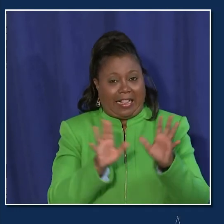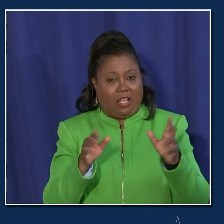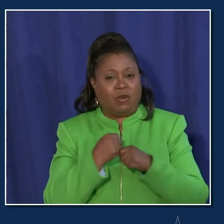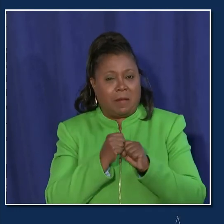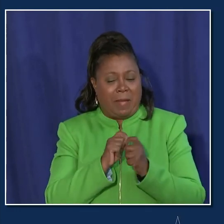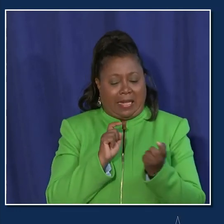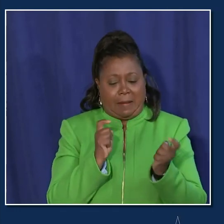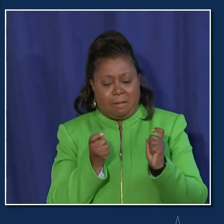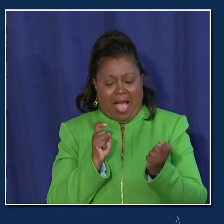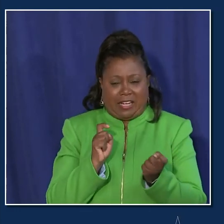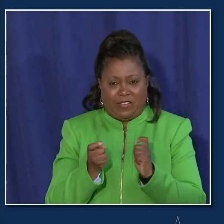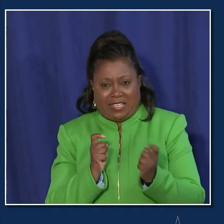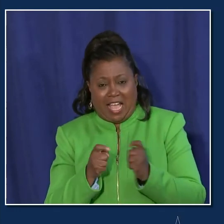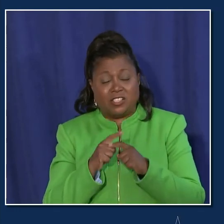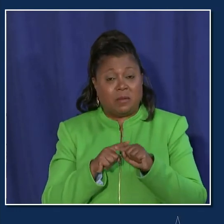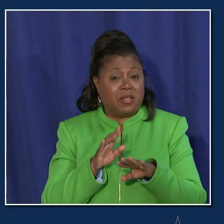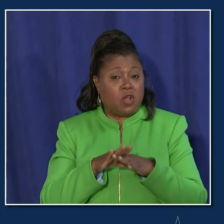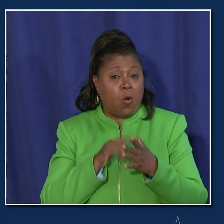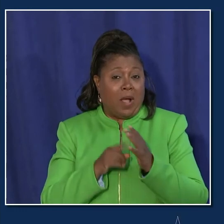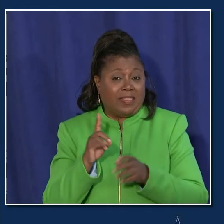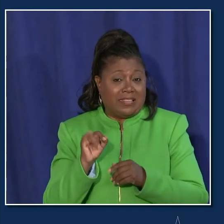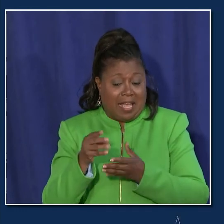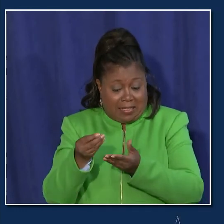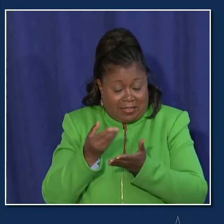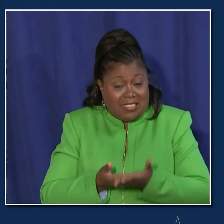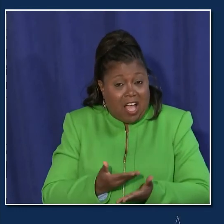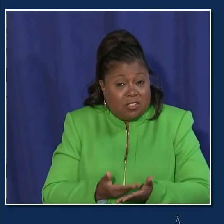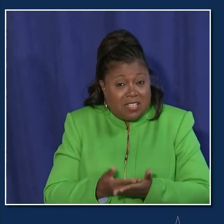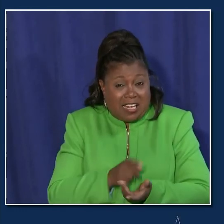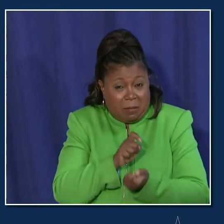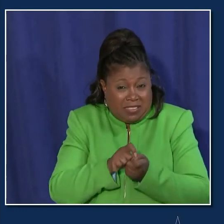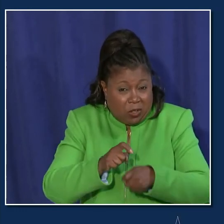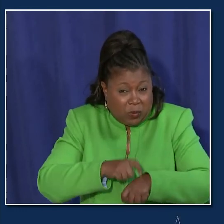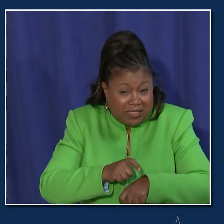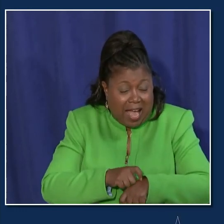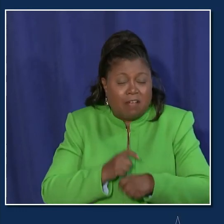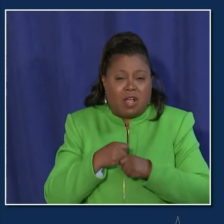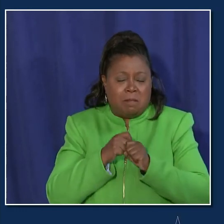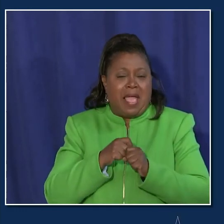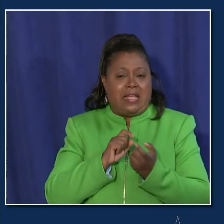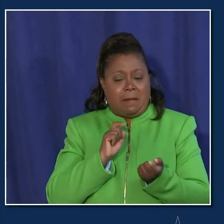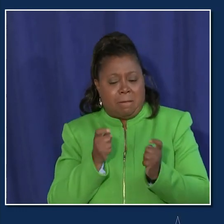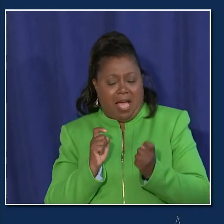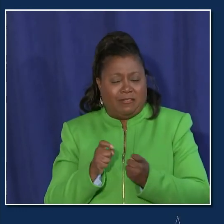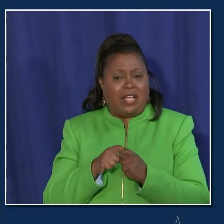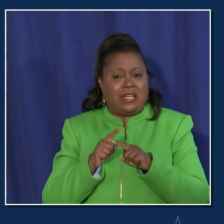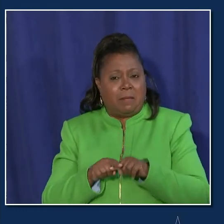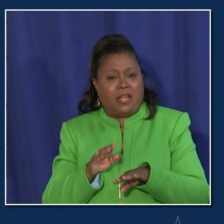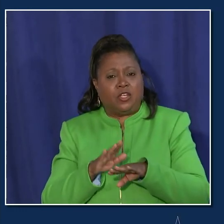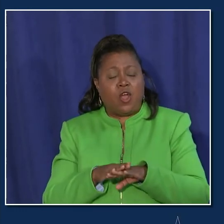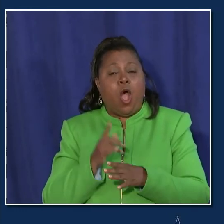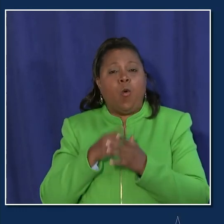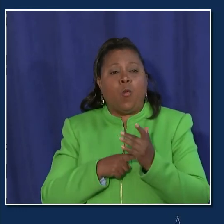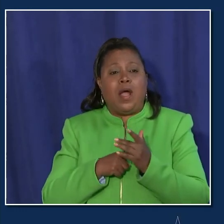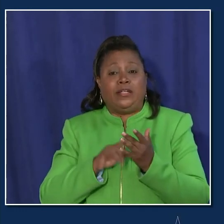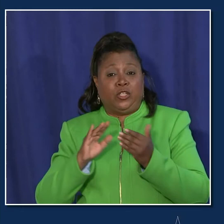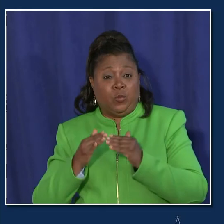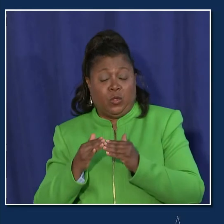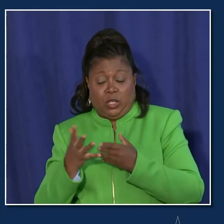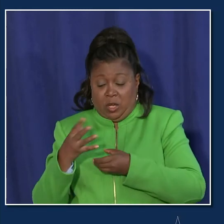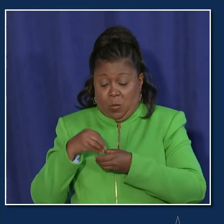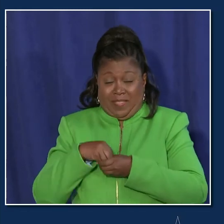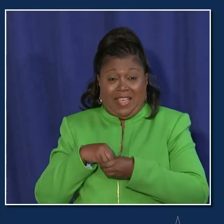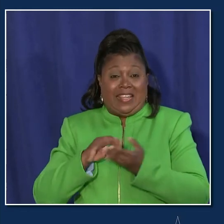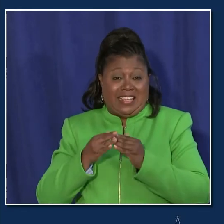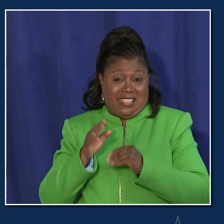made modifications depending on what the data tells us at a particular time, and we've made modifications depending on what community within